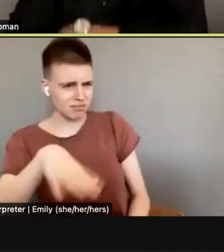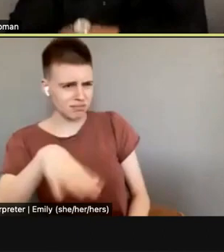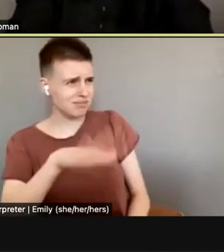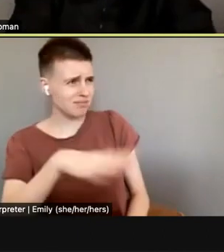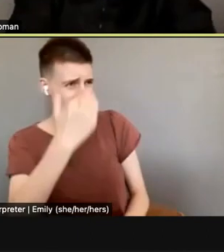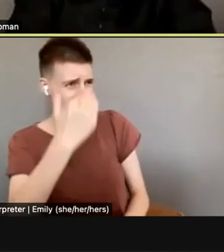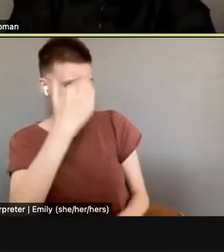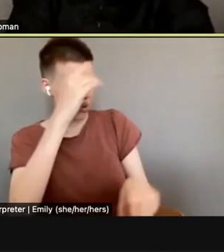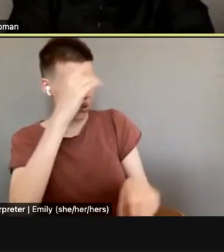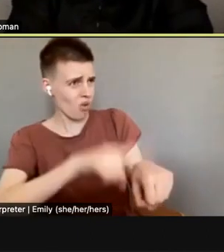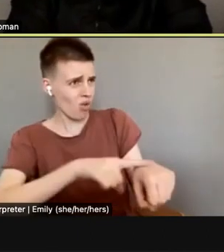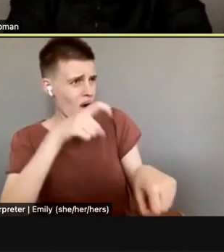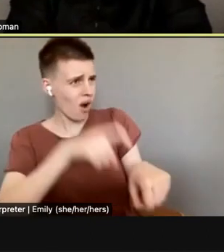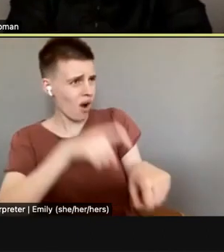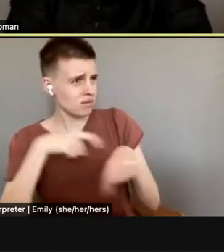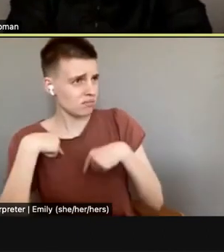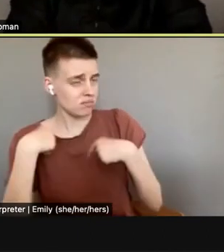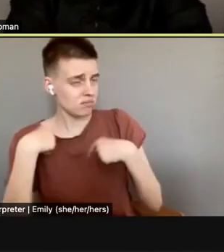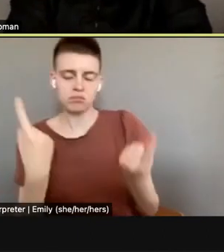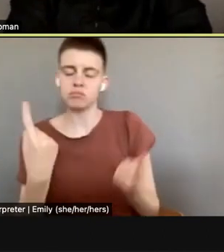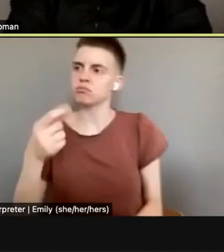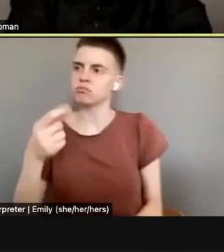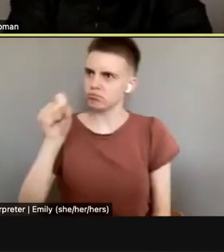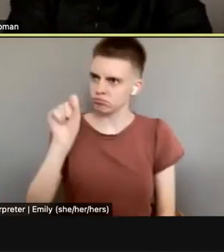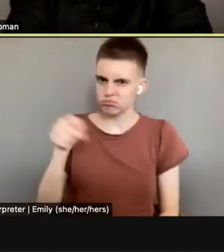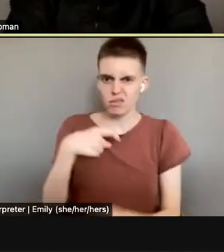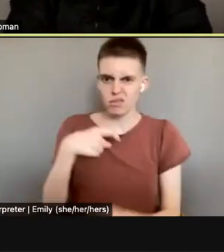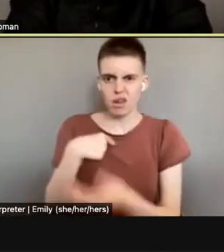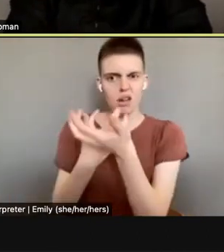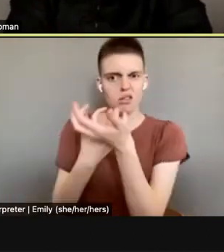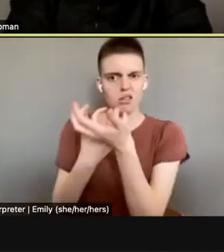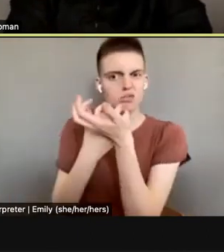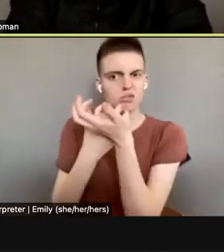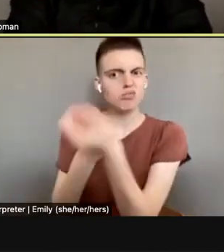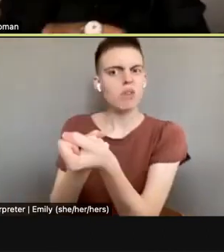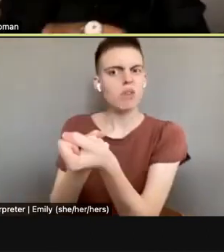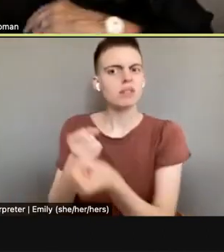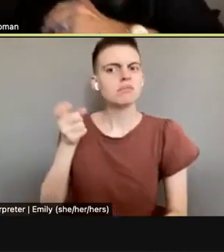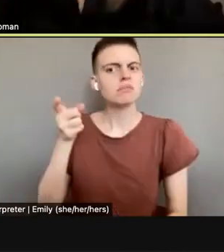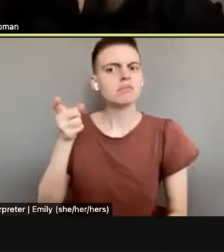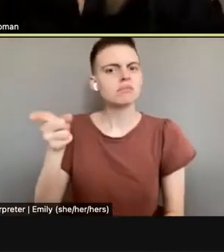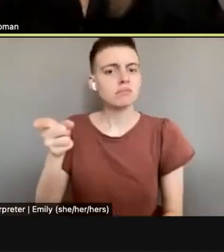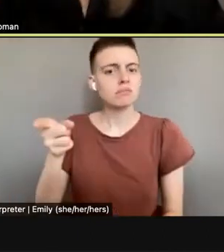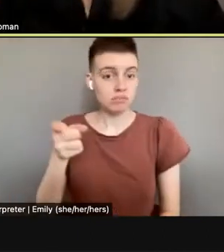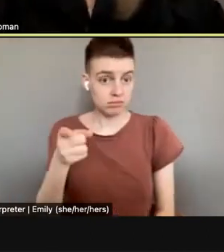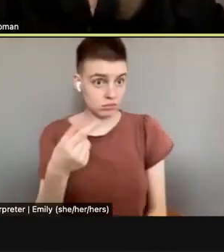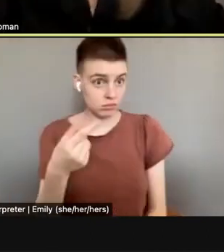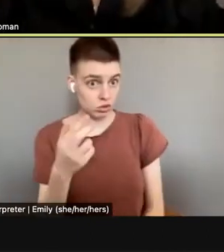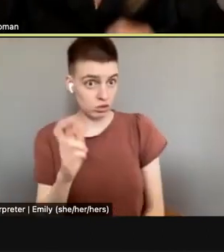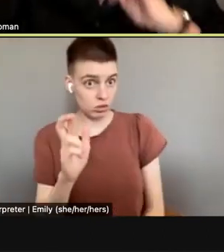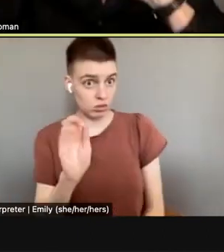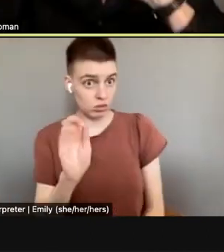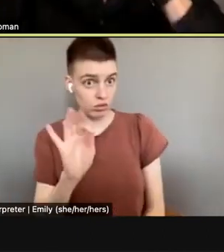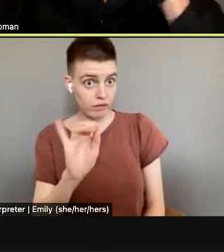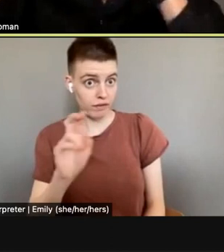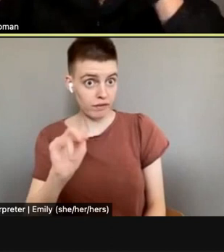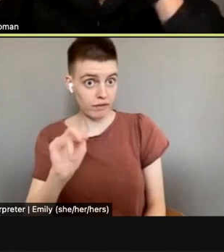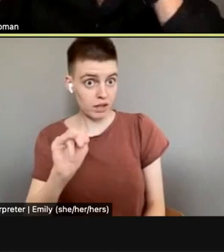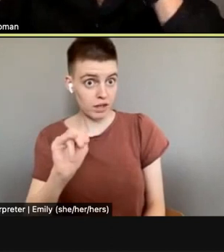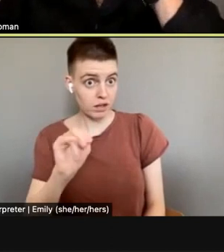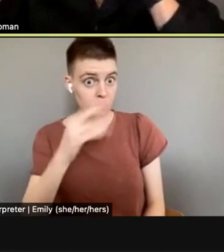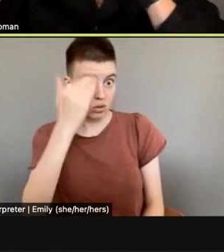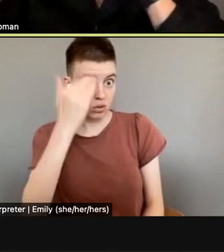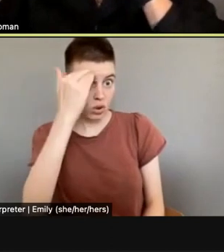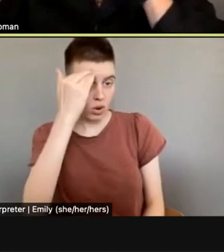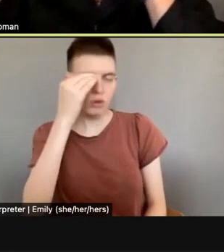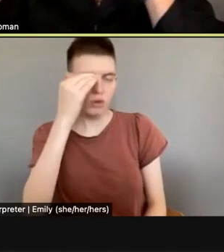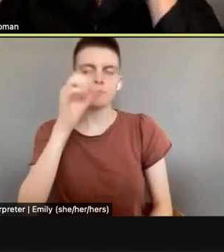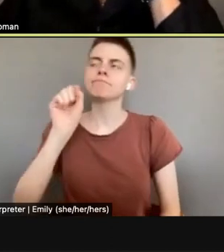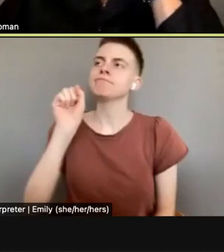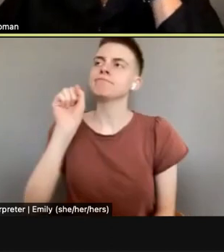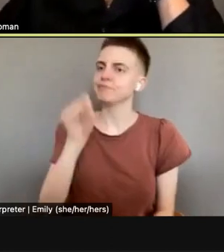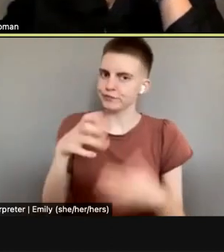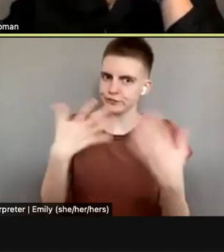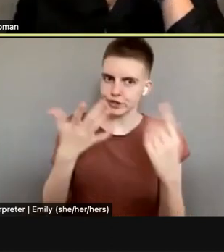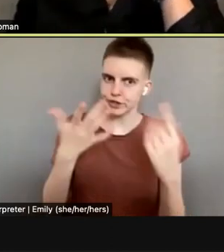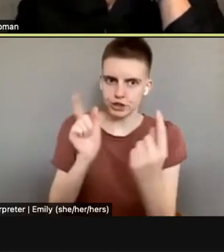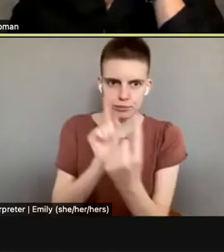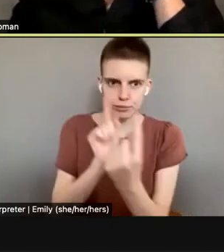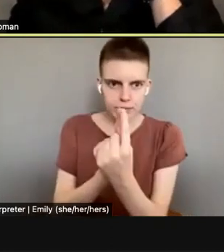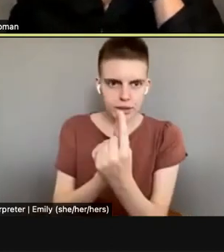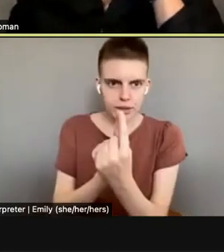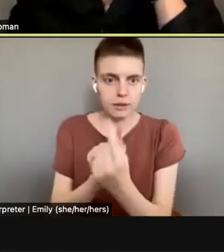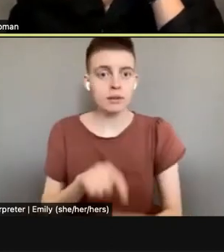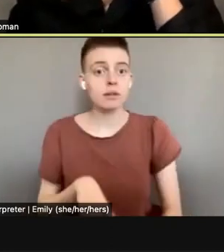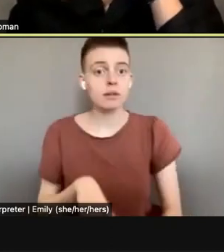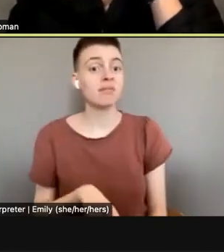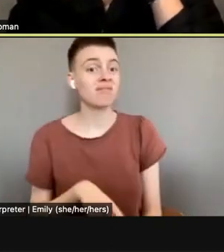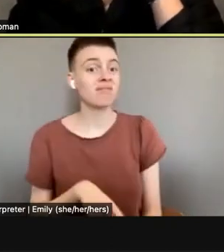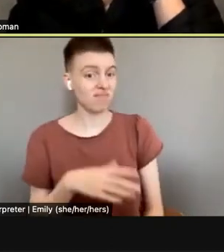quite some time. I trust them in my house without me being here. Does Griffin know this person? Yes, you have met this person. You know this person. Oh, does Griffin